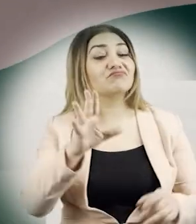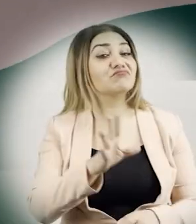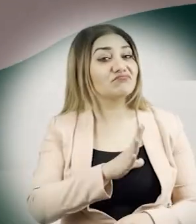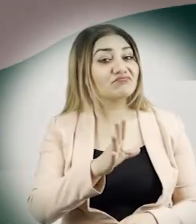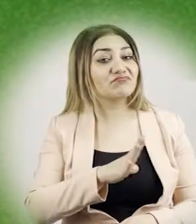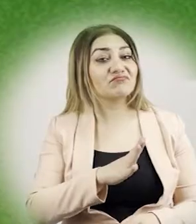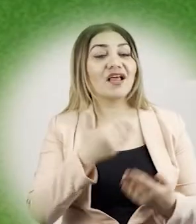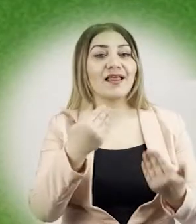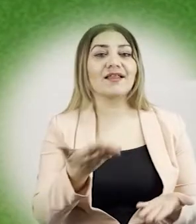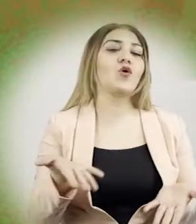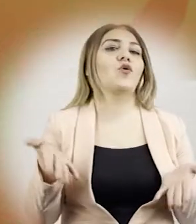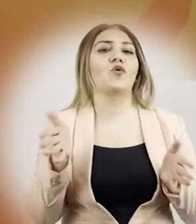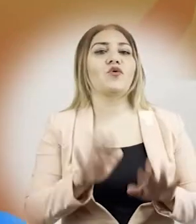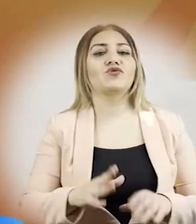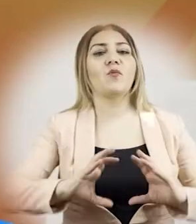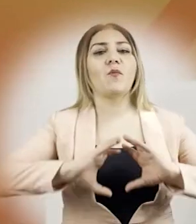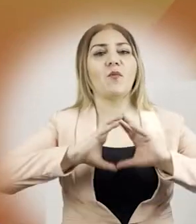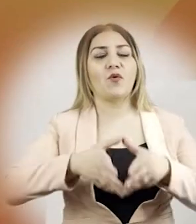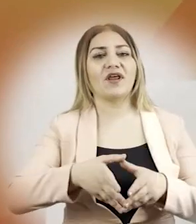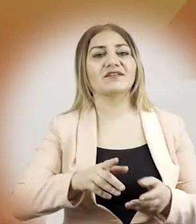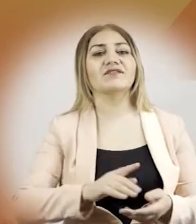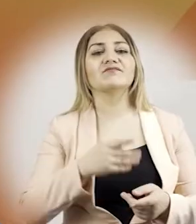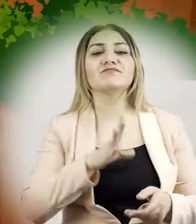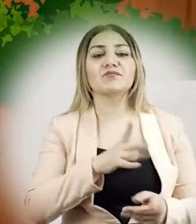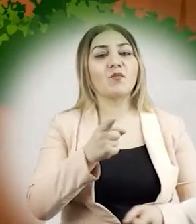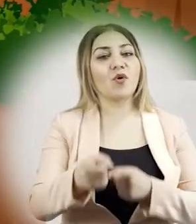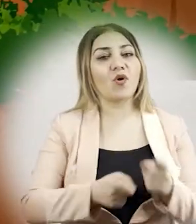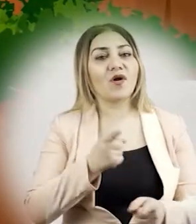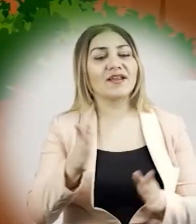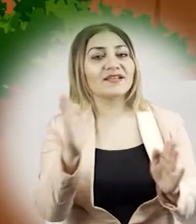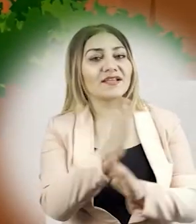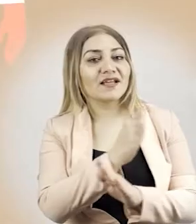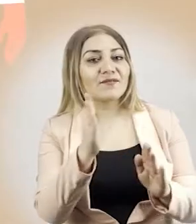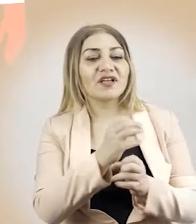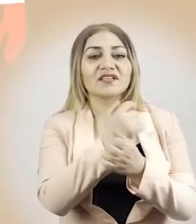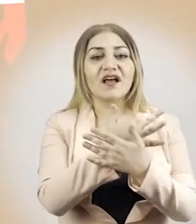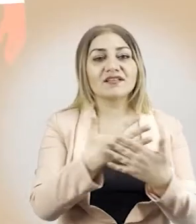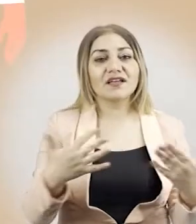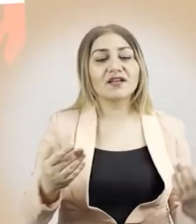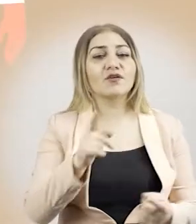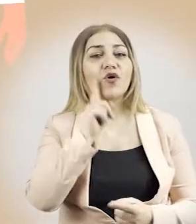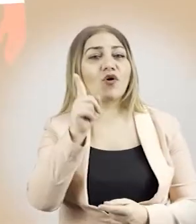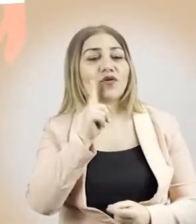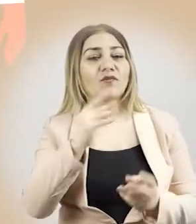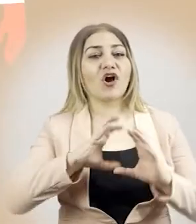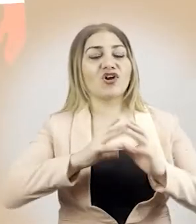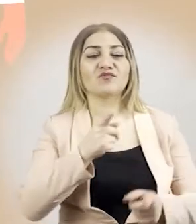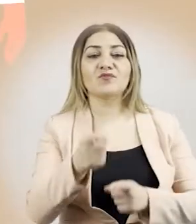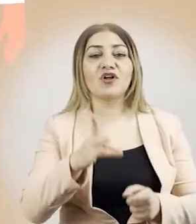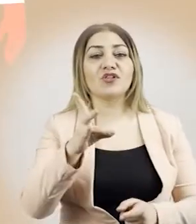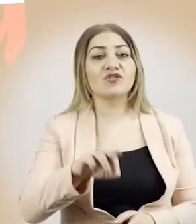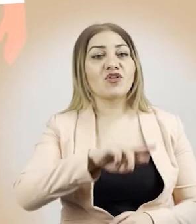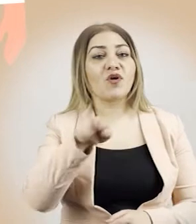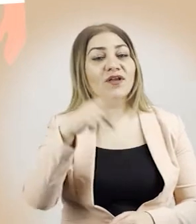its climate, the flora and fauna. The flood in Noah's story is likely to have been caused by global warming and